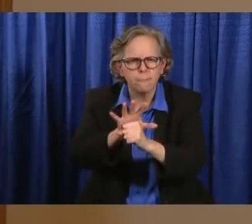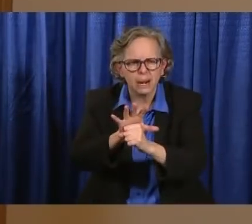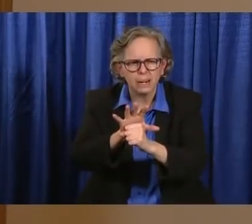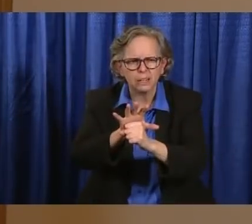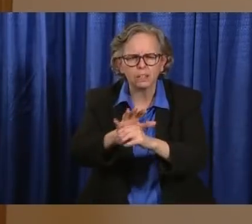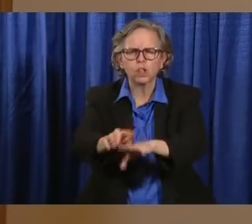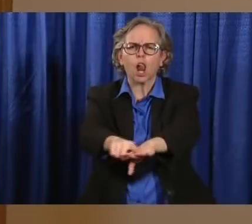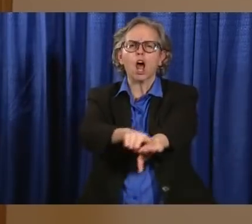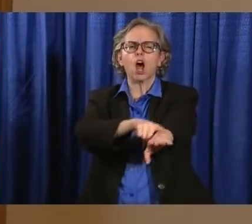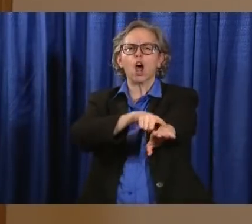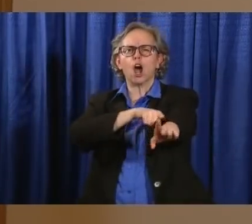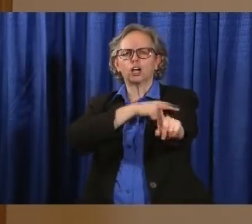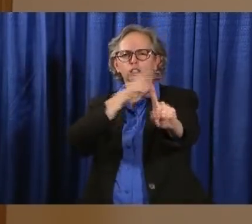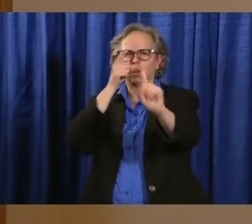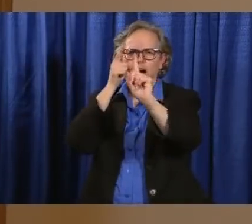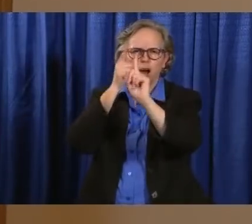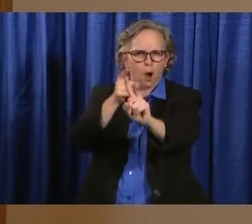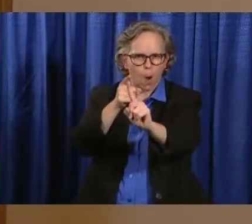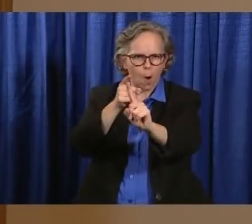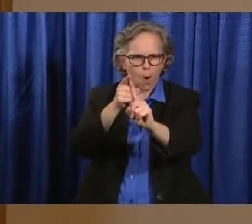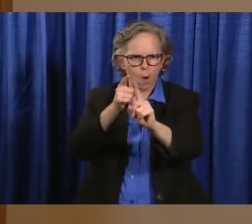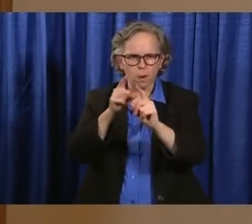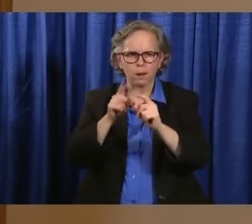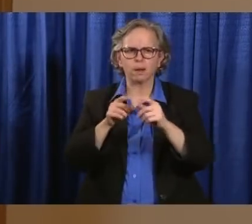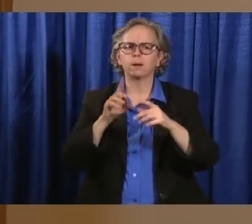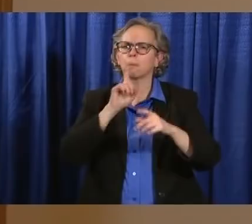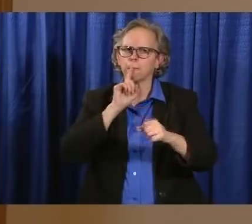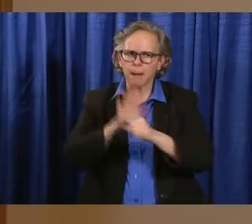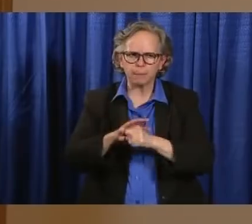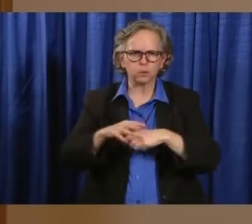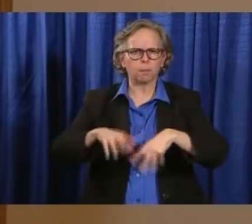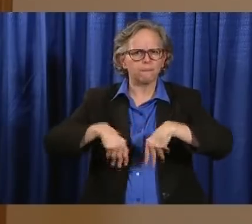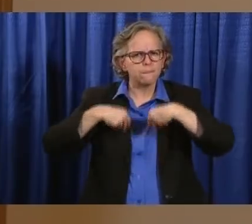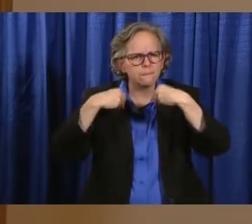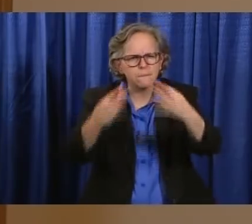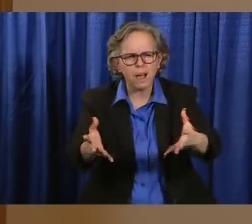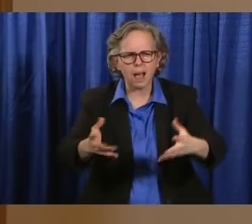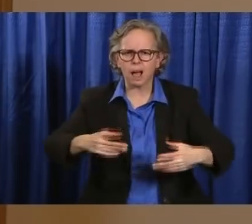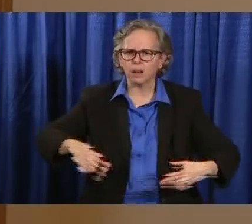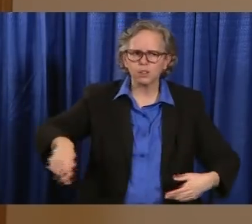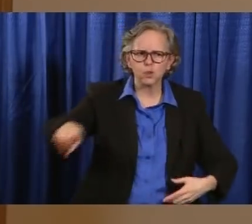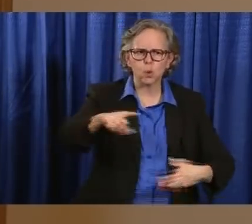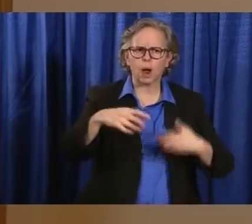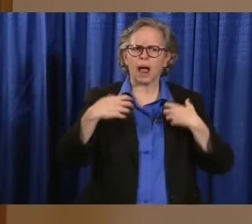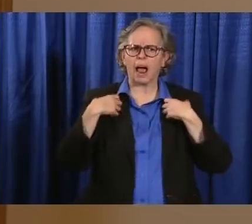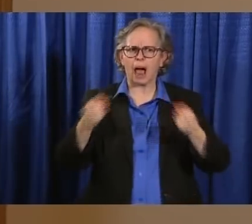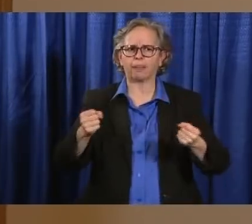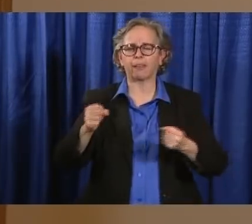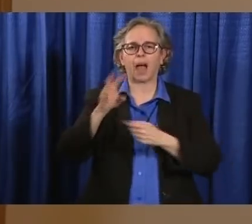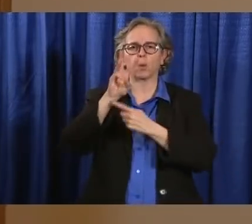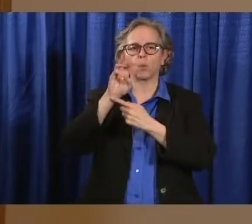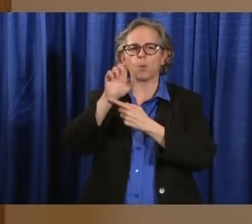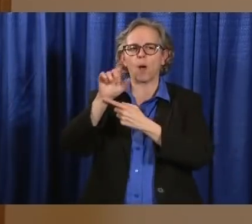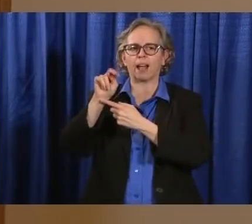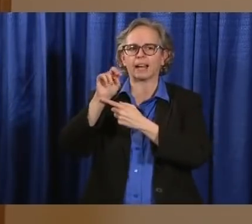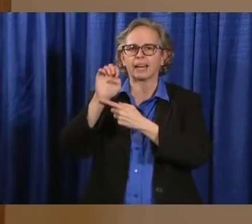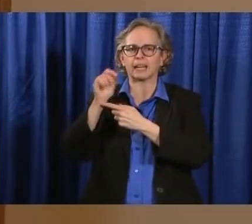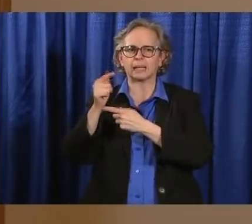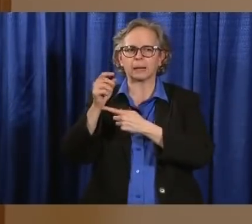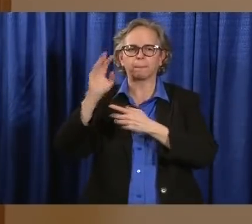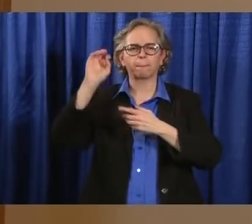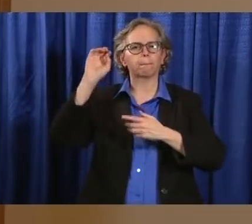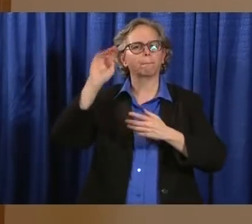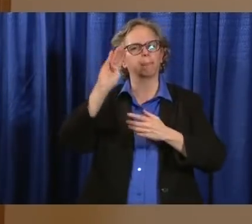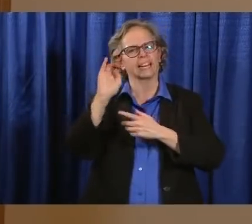giving Ohioans the health and well-being that they deserve and a chance. My definition, my mission